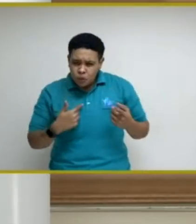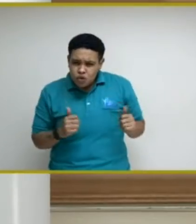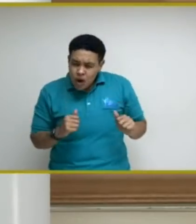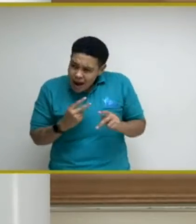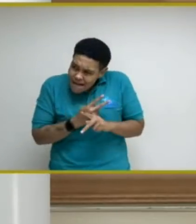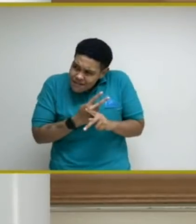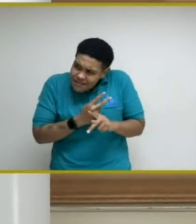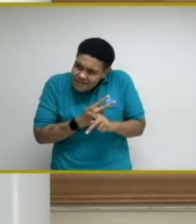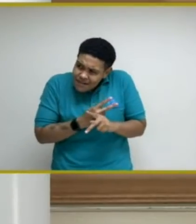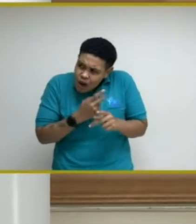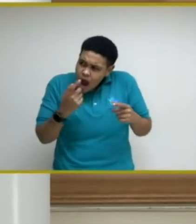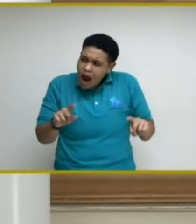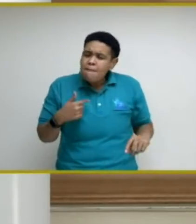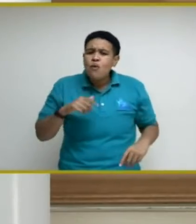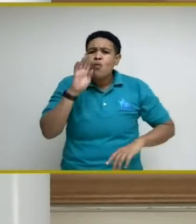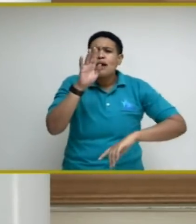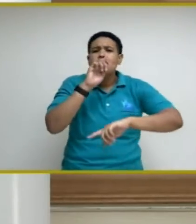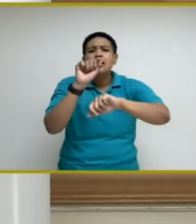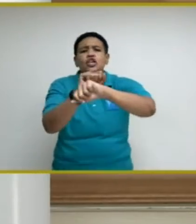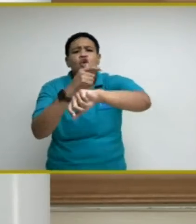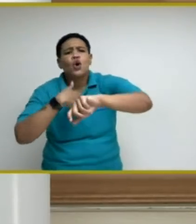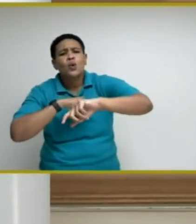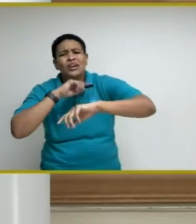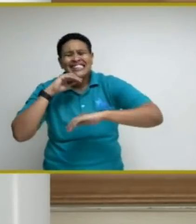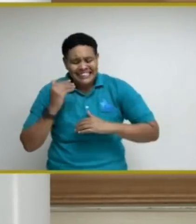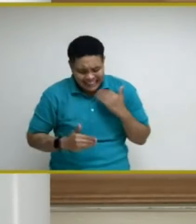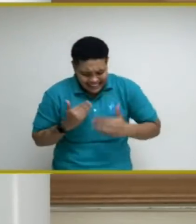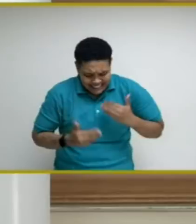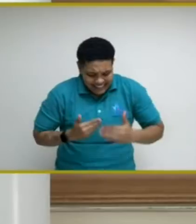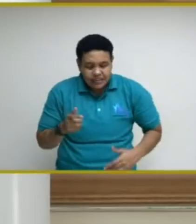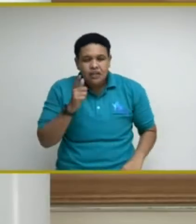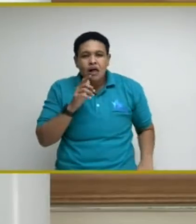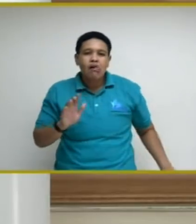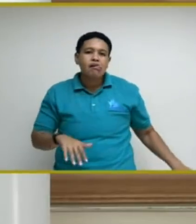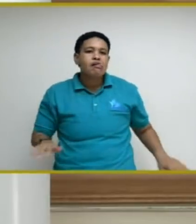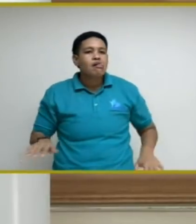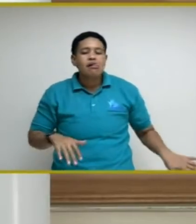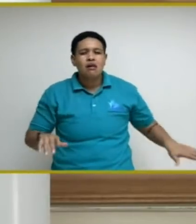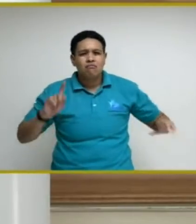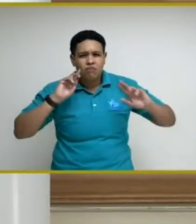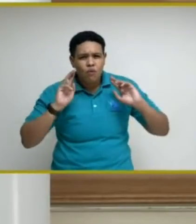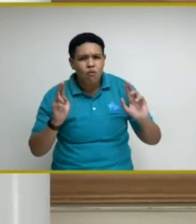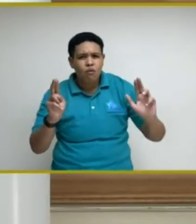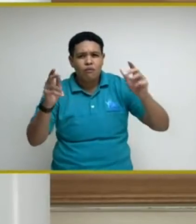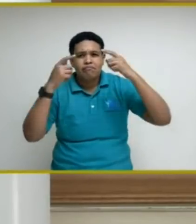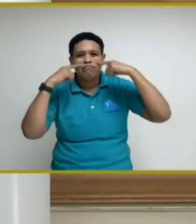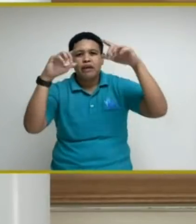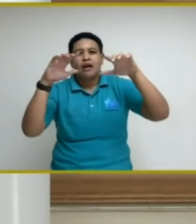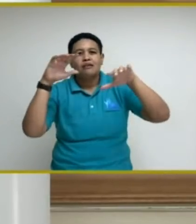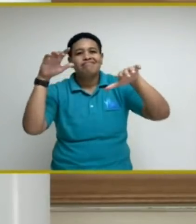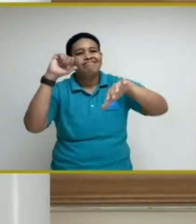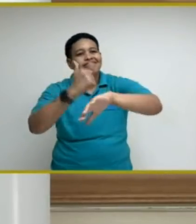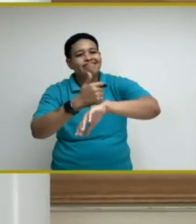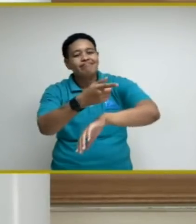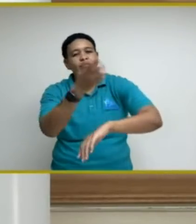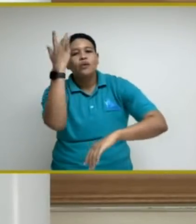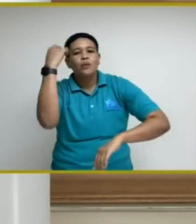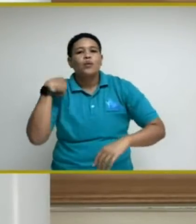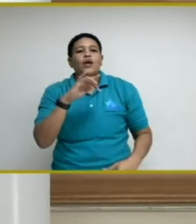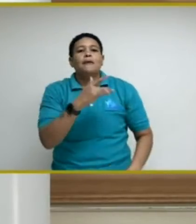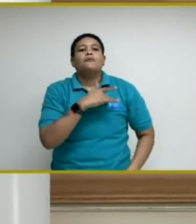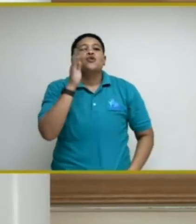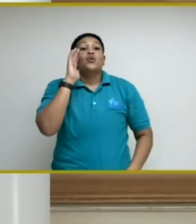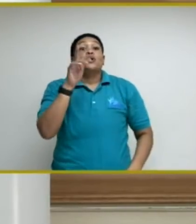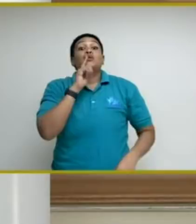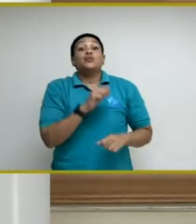that, we will ensure that we move speedily to get to that point, because we do appreciate that it's